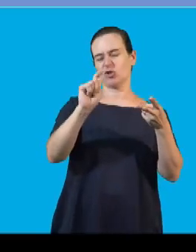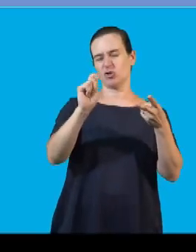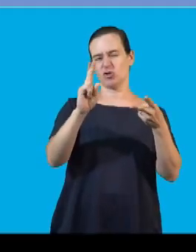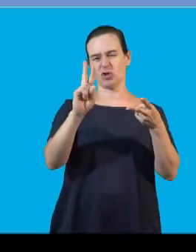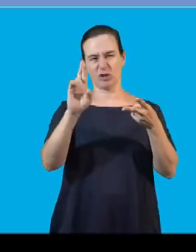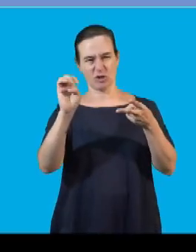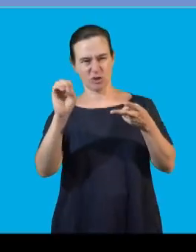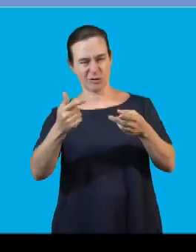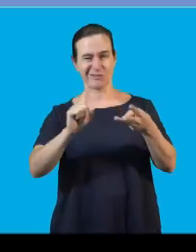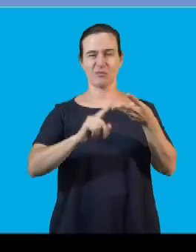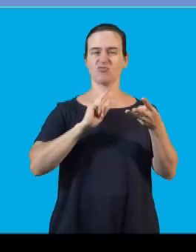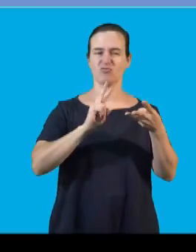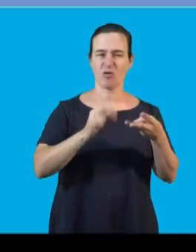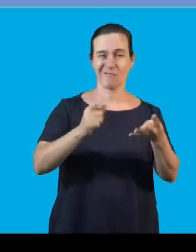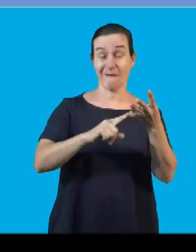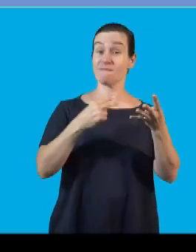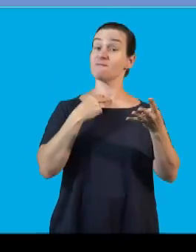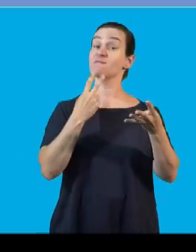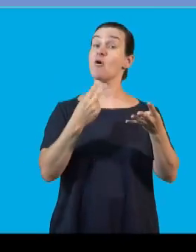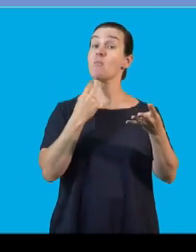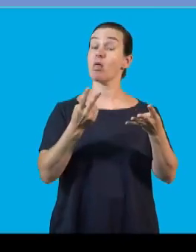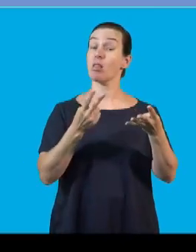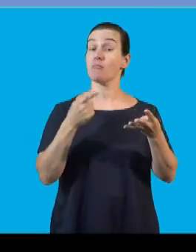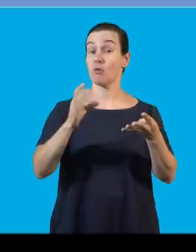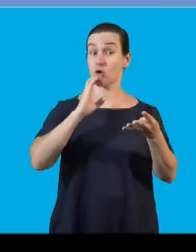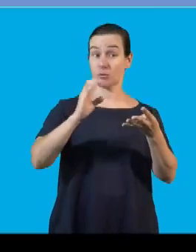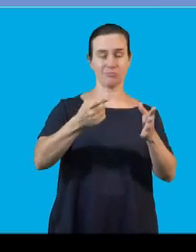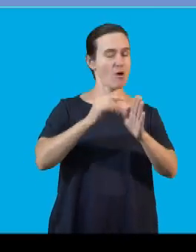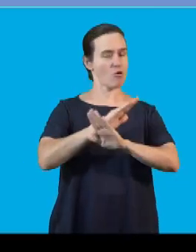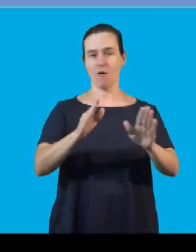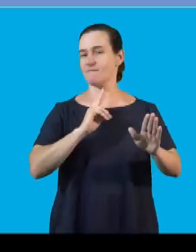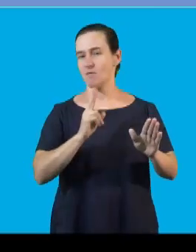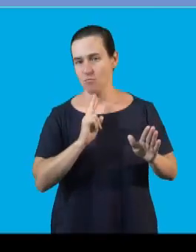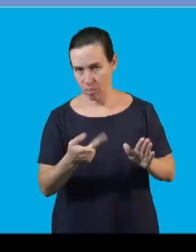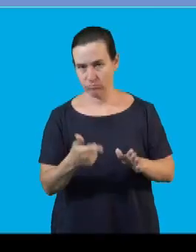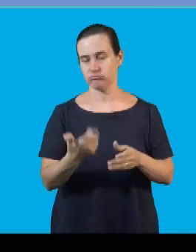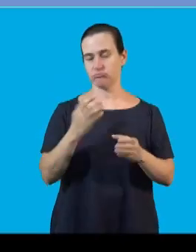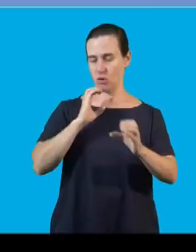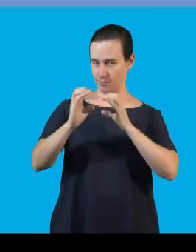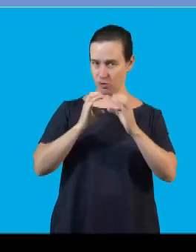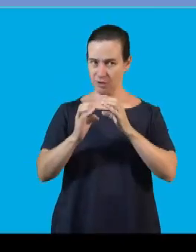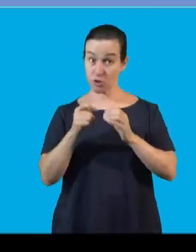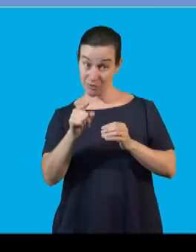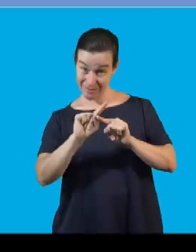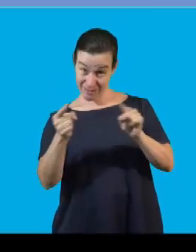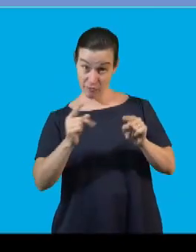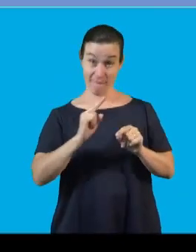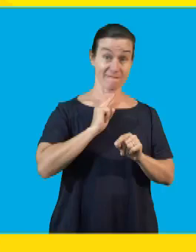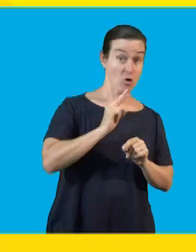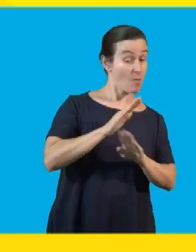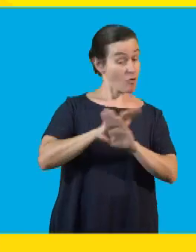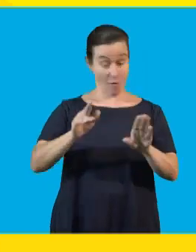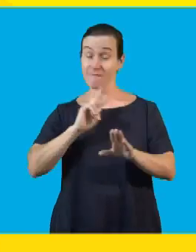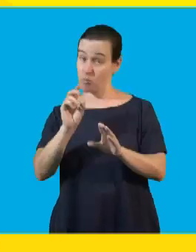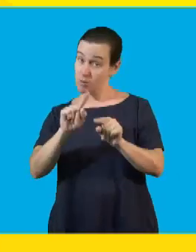at gestures, tone, verbal communication, as well as non-verbal communication. So see how we made a